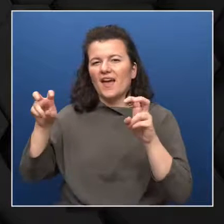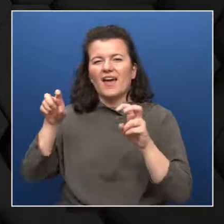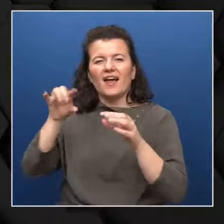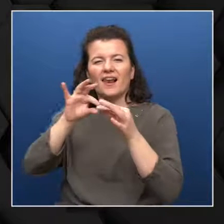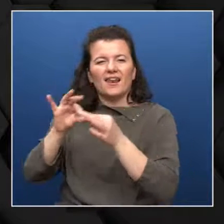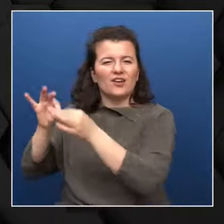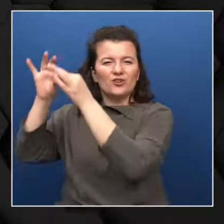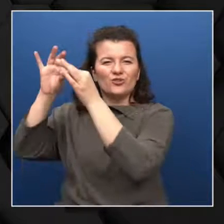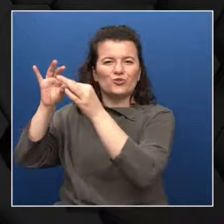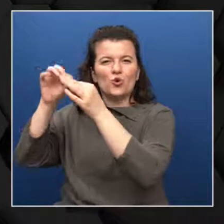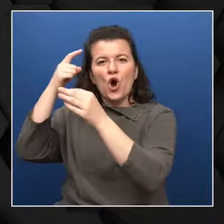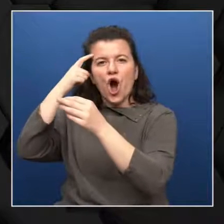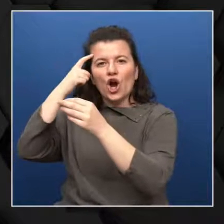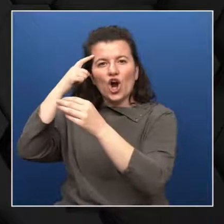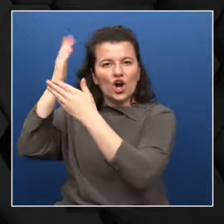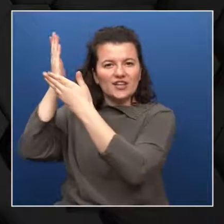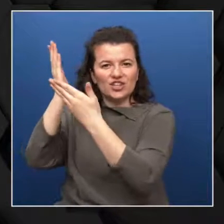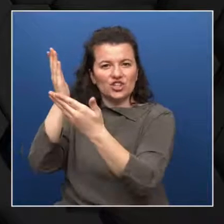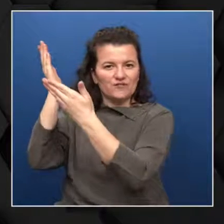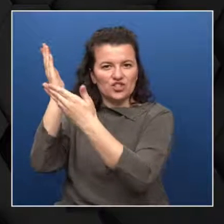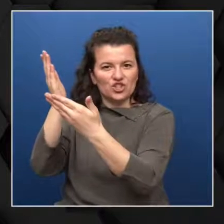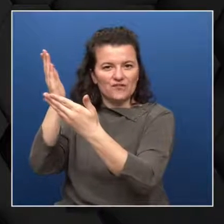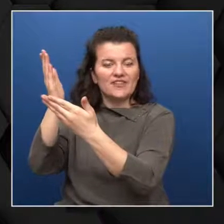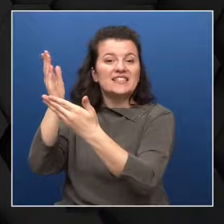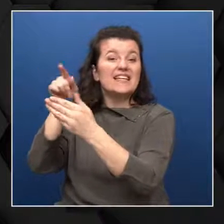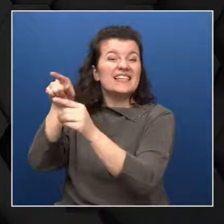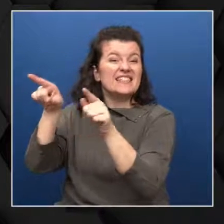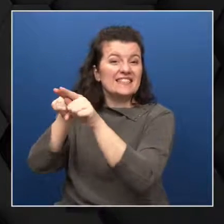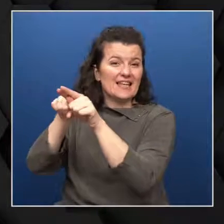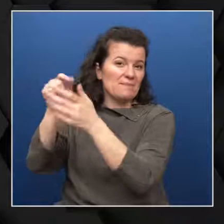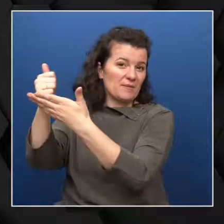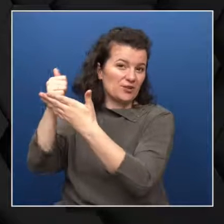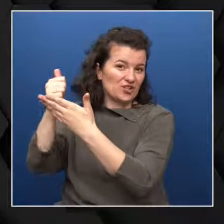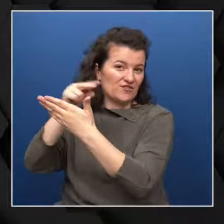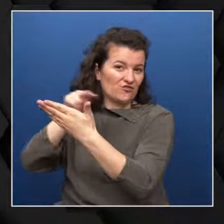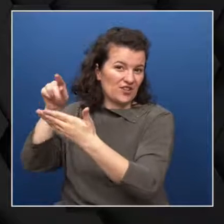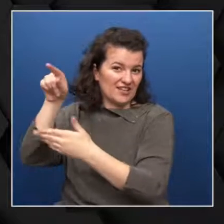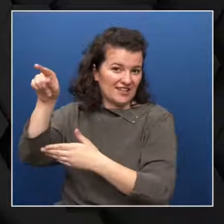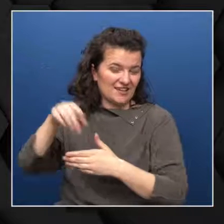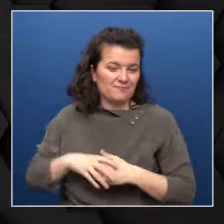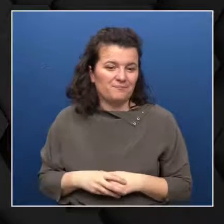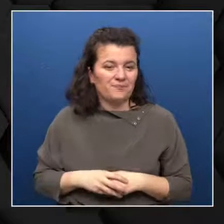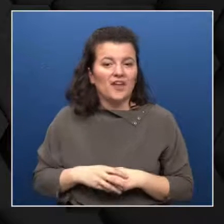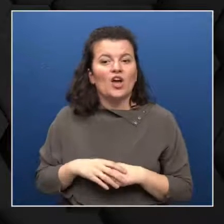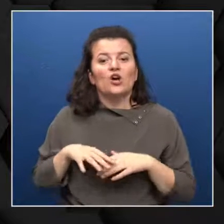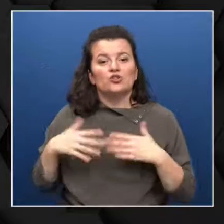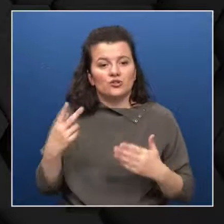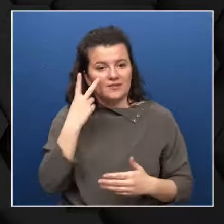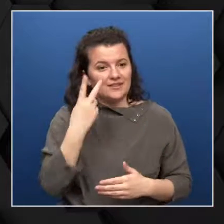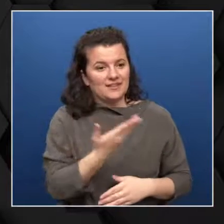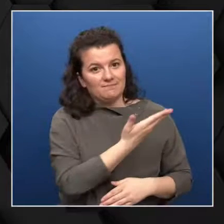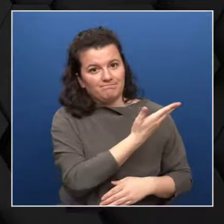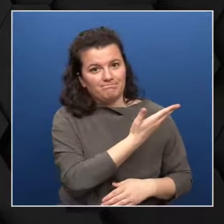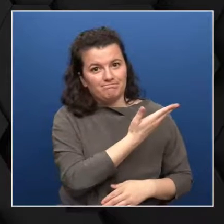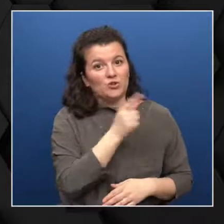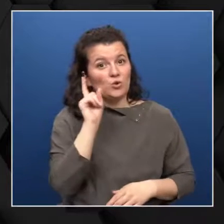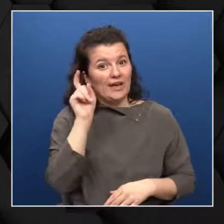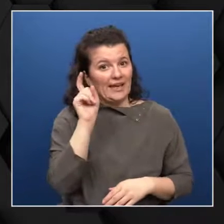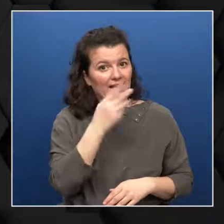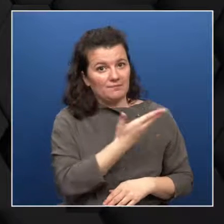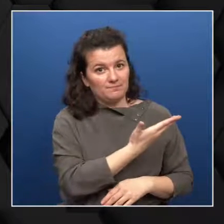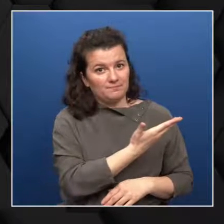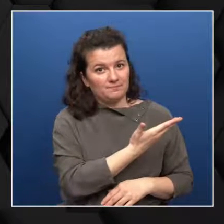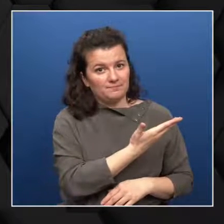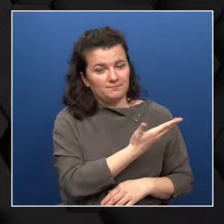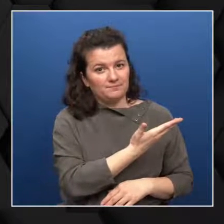And then I've got the text here. So Immersive Reader is a tool that implements proven technologies. And you can click on Immersive Reader there, and Immersive Reader then